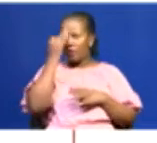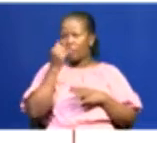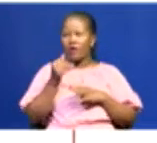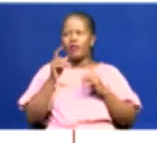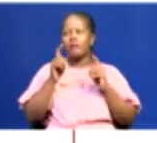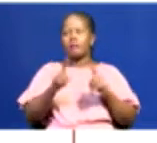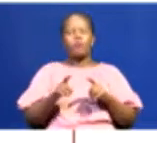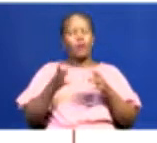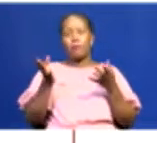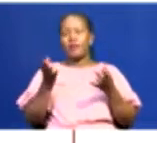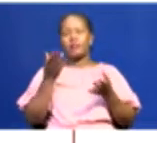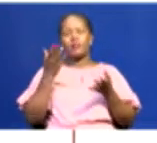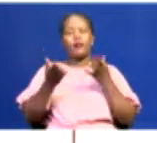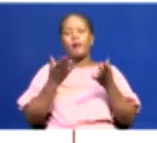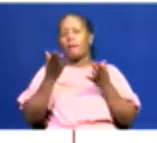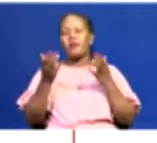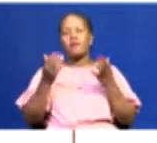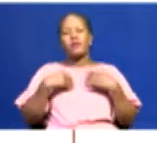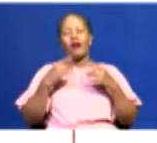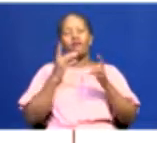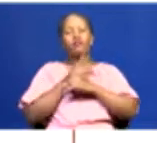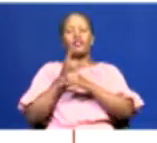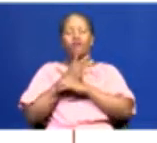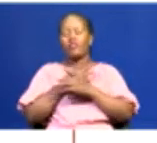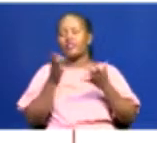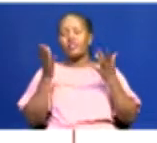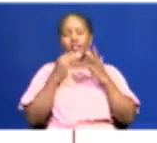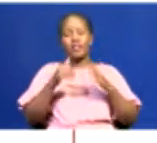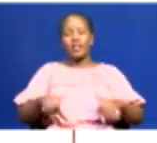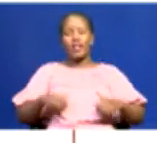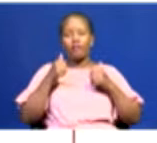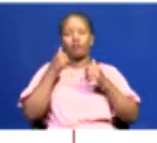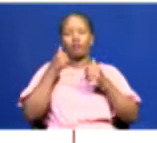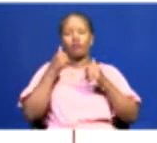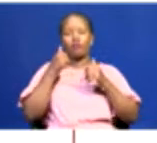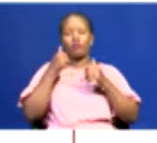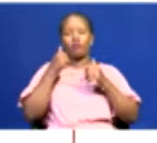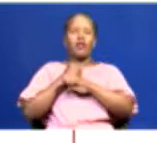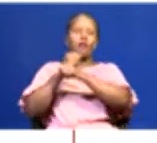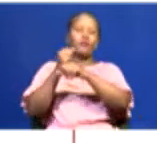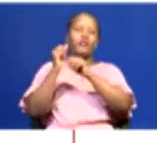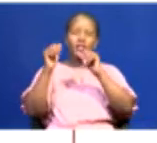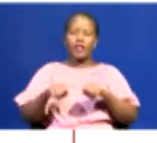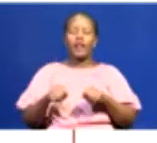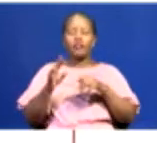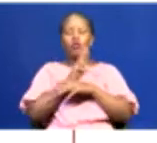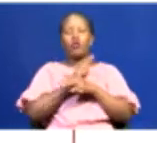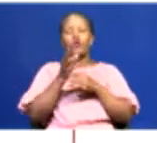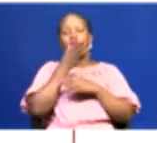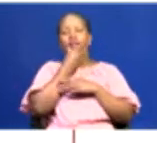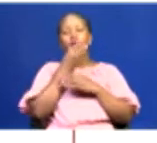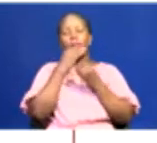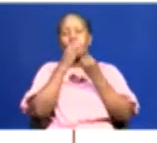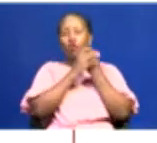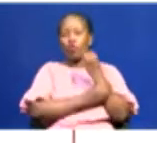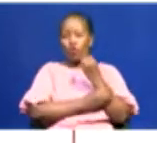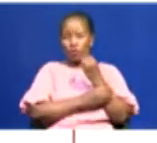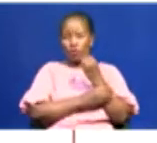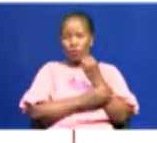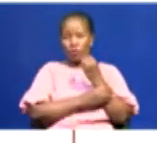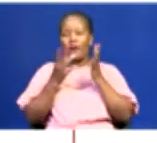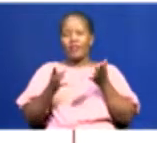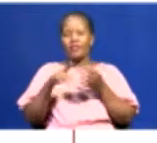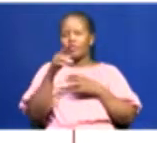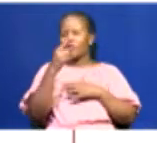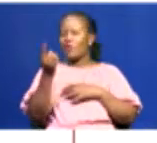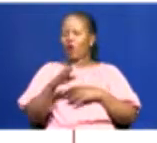maybe experience certain things in life that you could actually avoid by using male condoms. So it's usually a